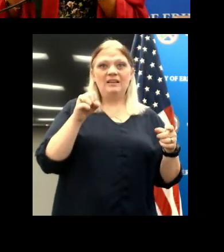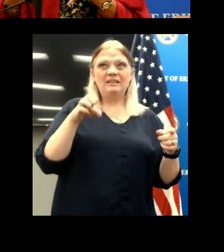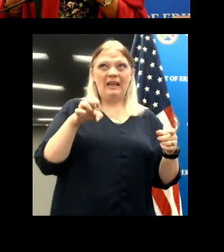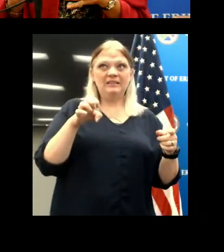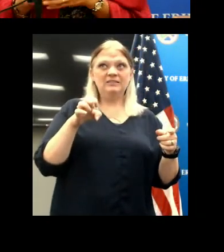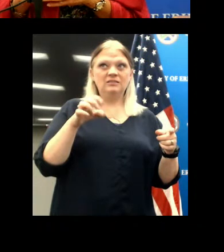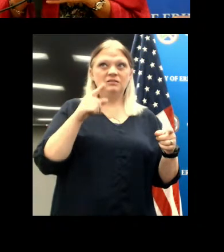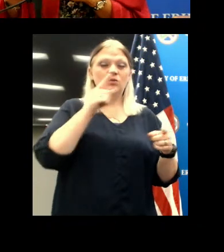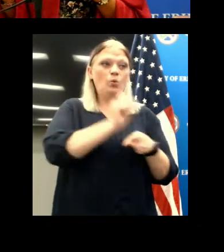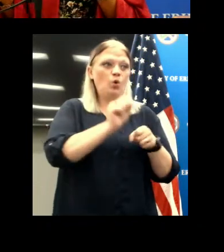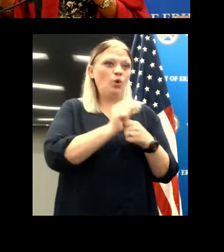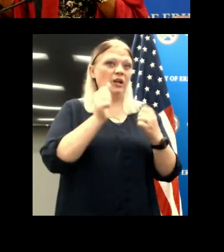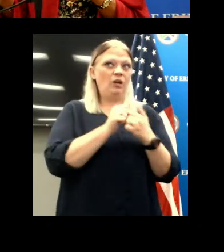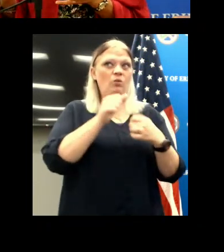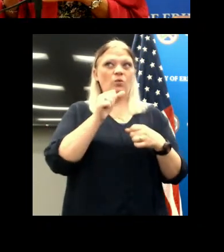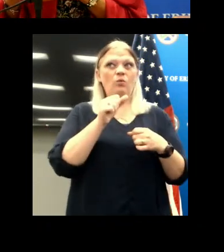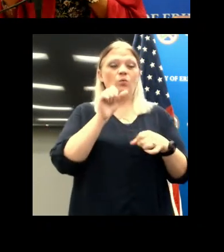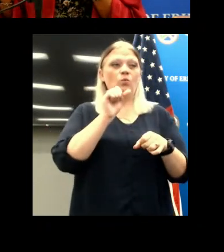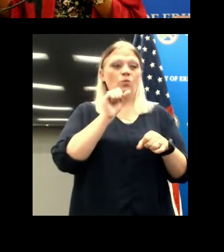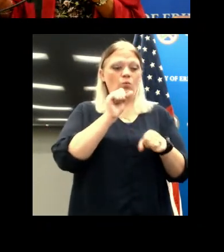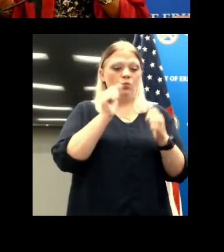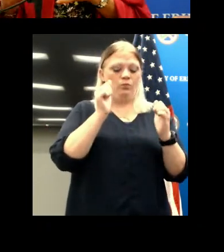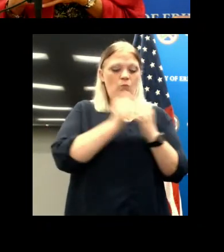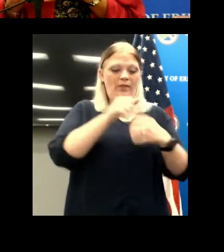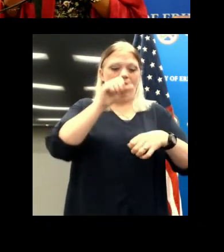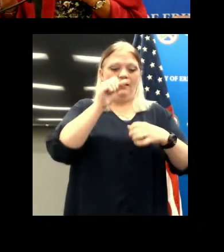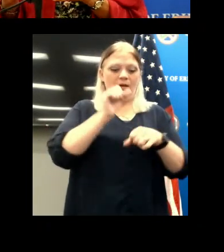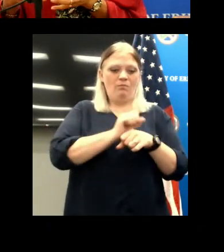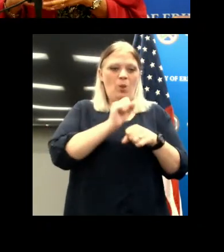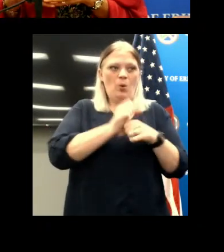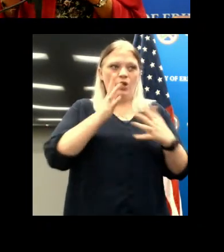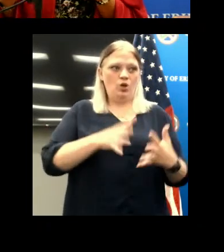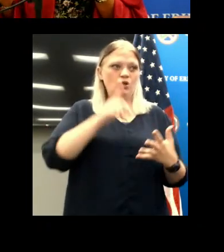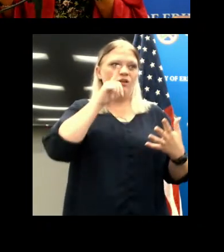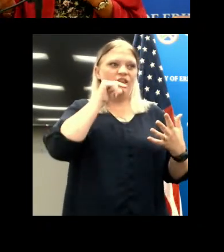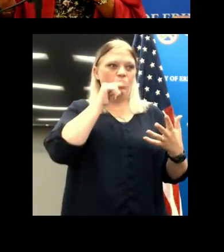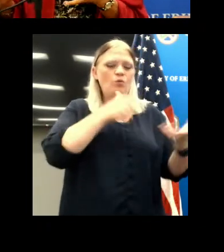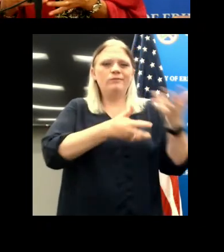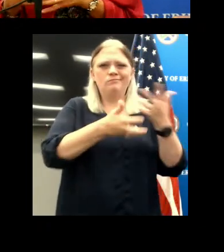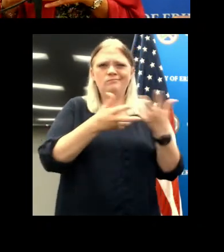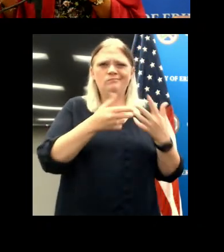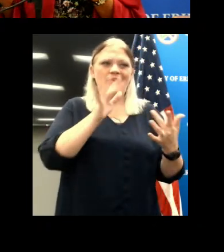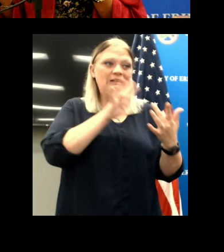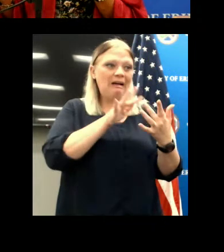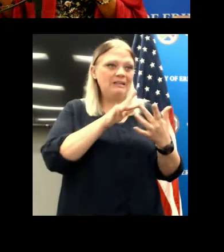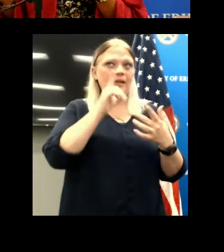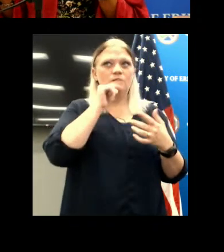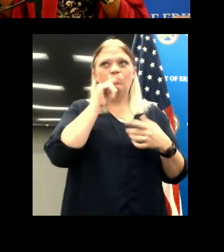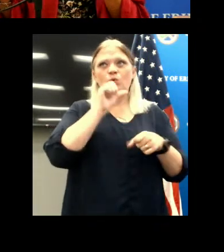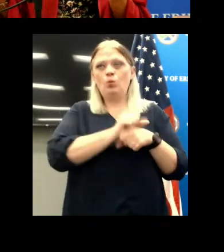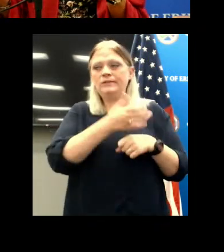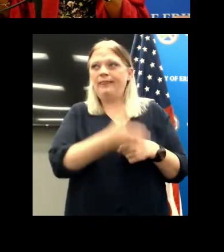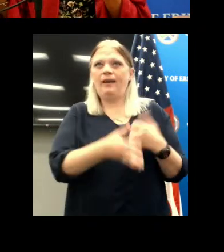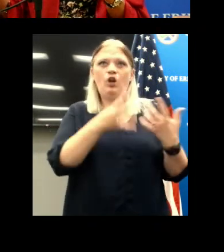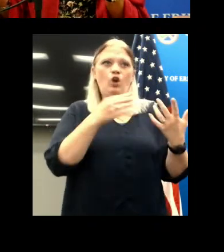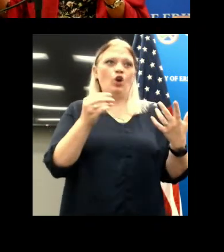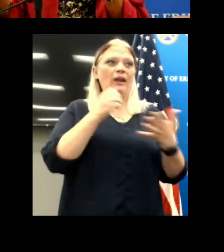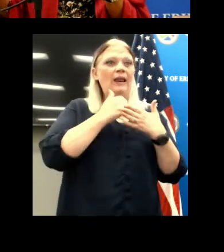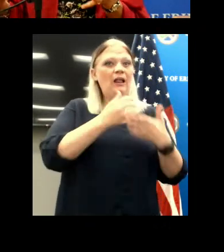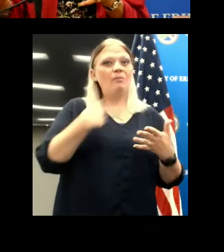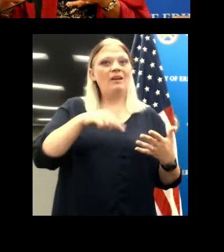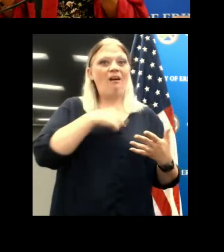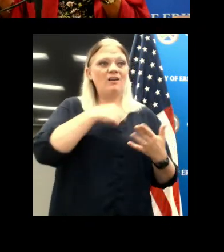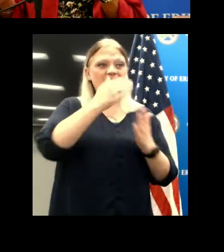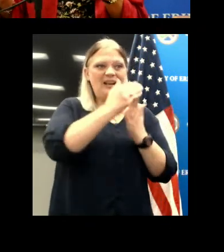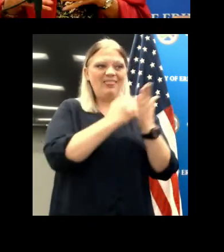We're working with employers to get information about who contacts could be of their employee, and helping us get